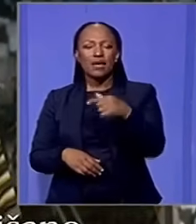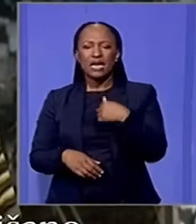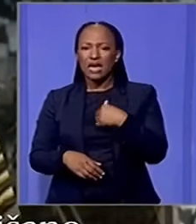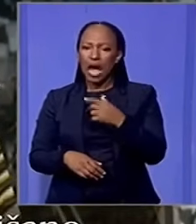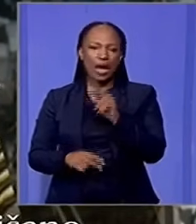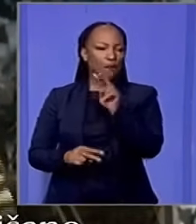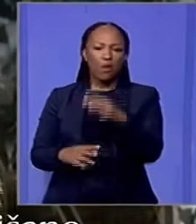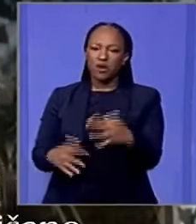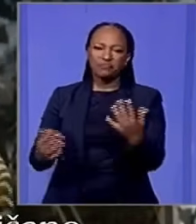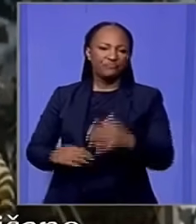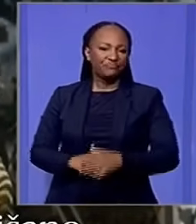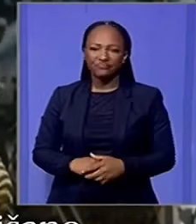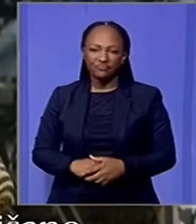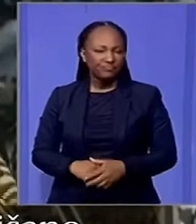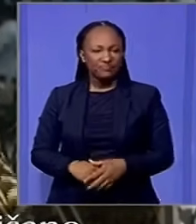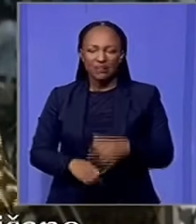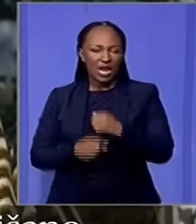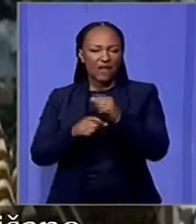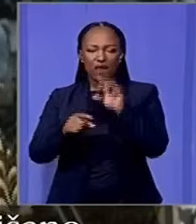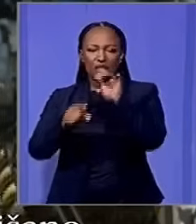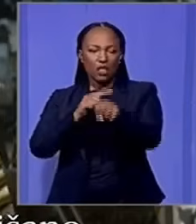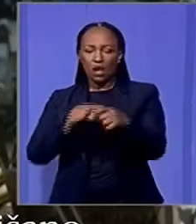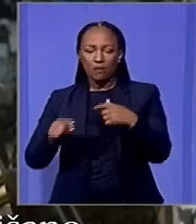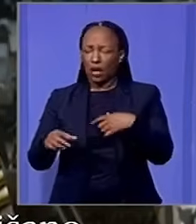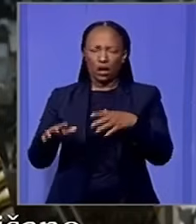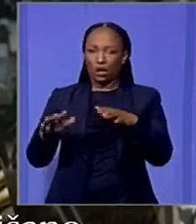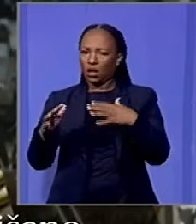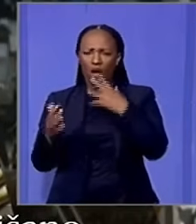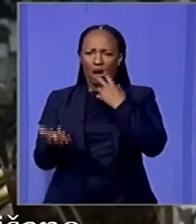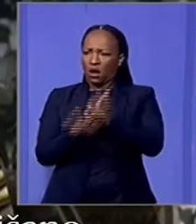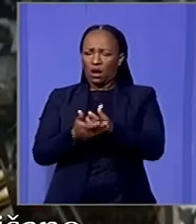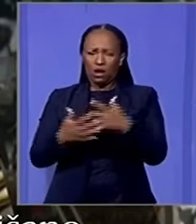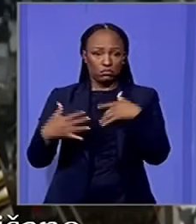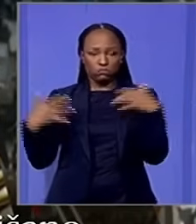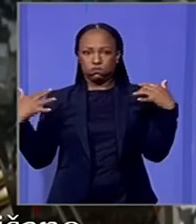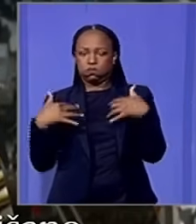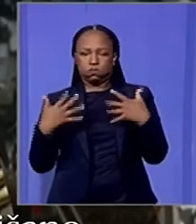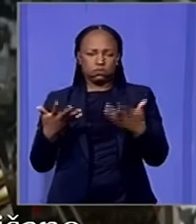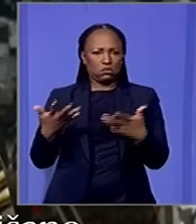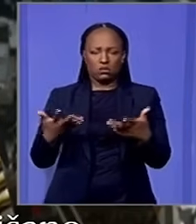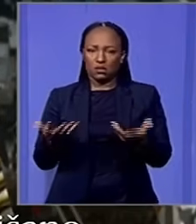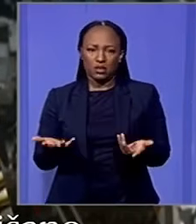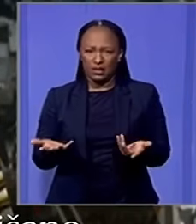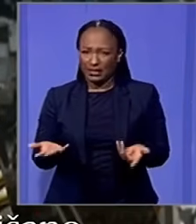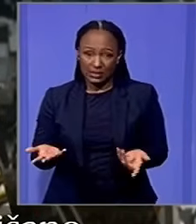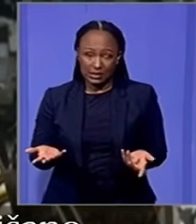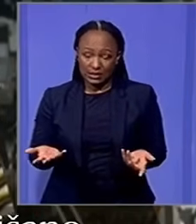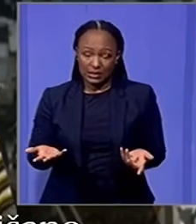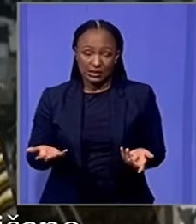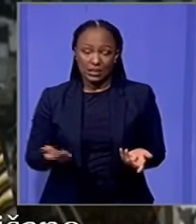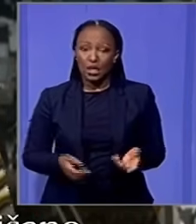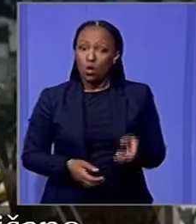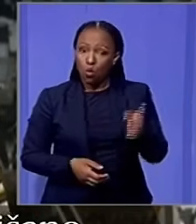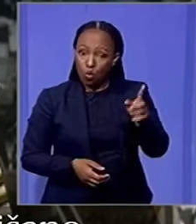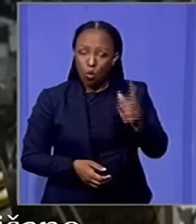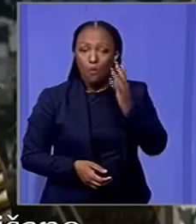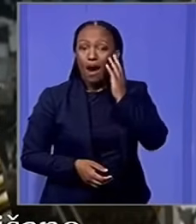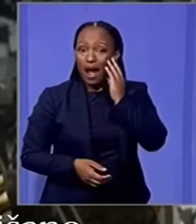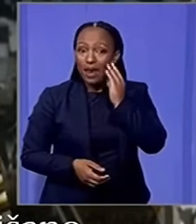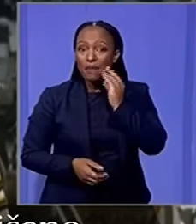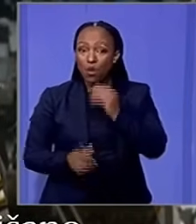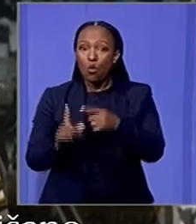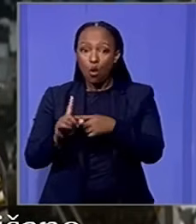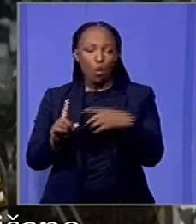bone e dio tswelela ya le ka Setsokotsane Shimola mane gape ya mogala yo o tlile le